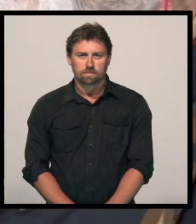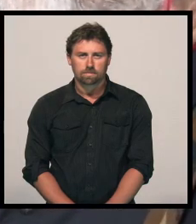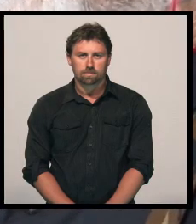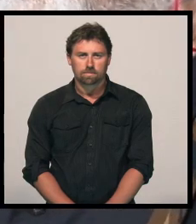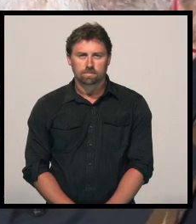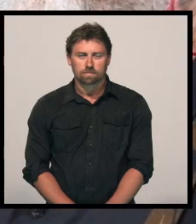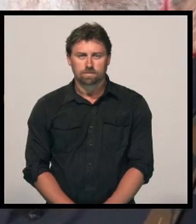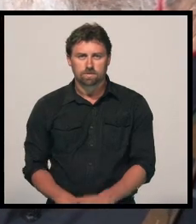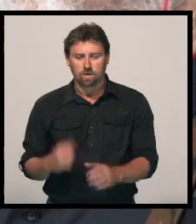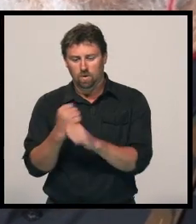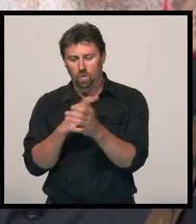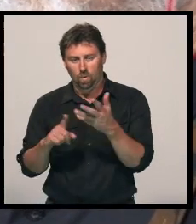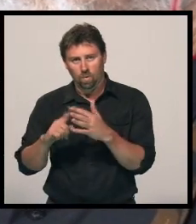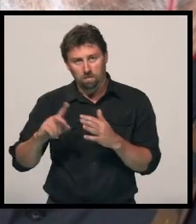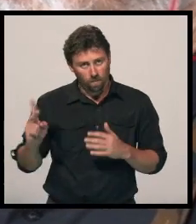Glue both portions.